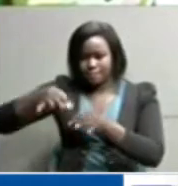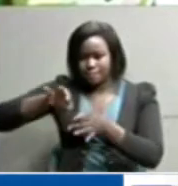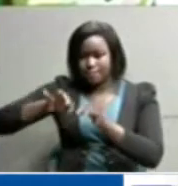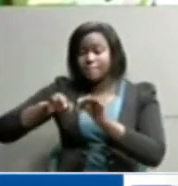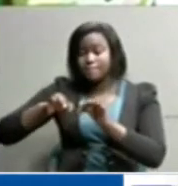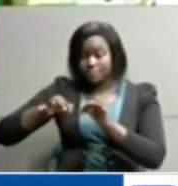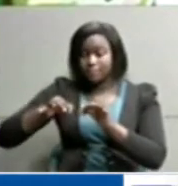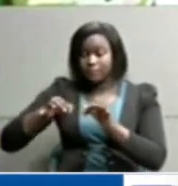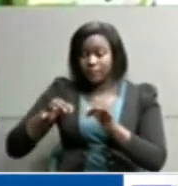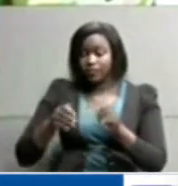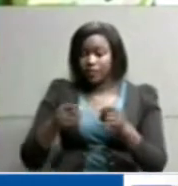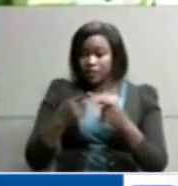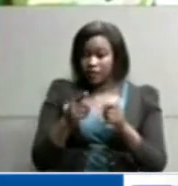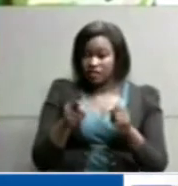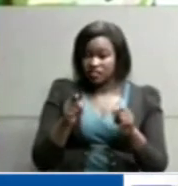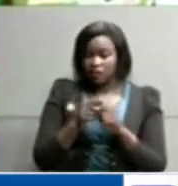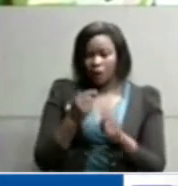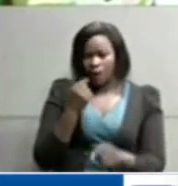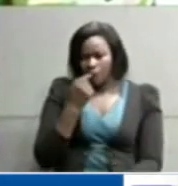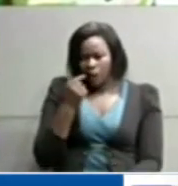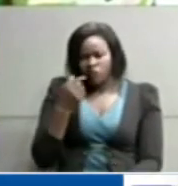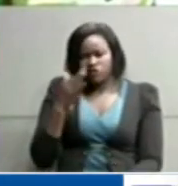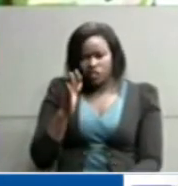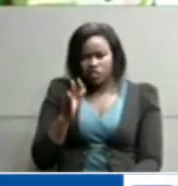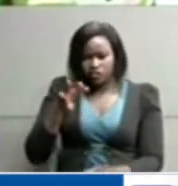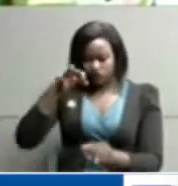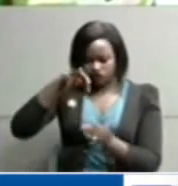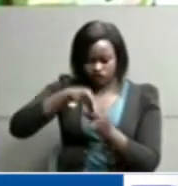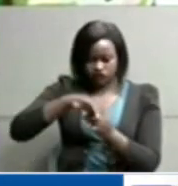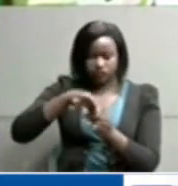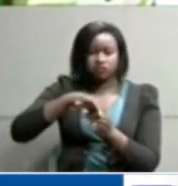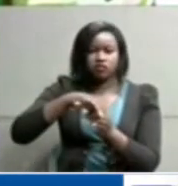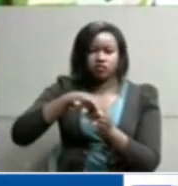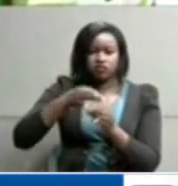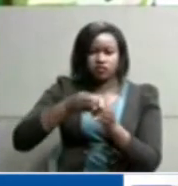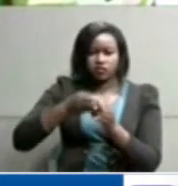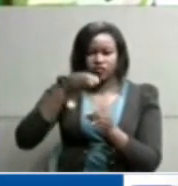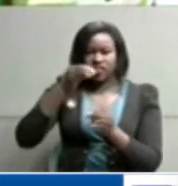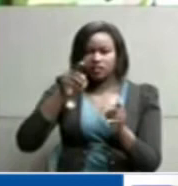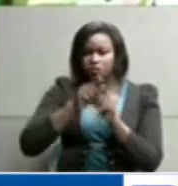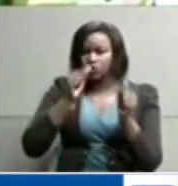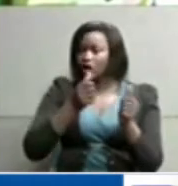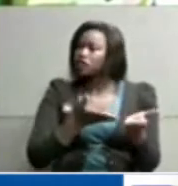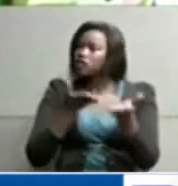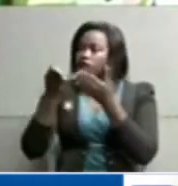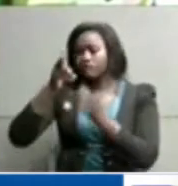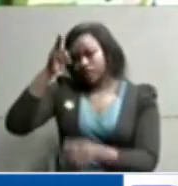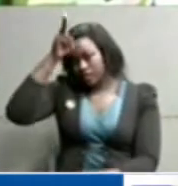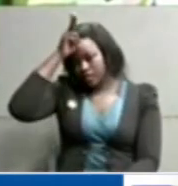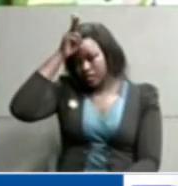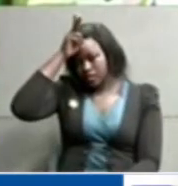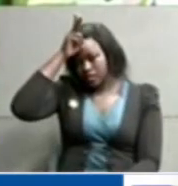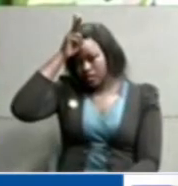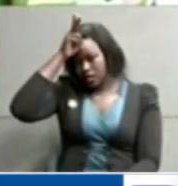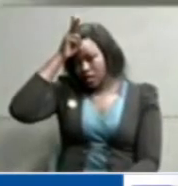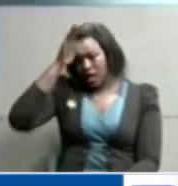The bottle you can carry it anywhere. Yes. You can even take it to a village. Yes. Then you